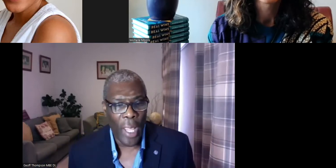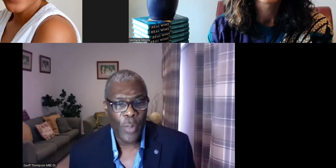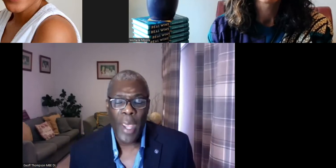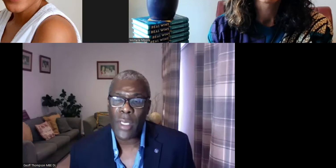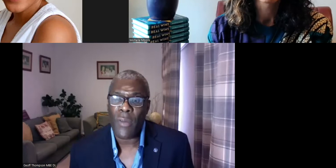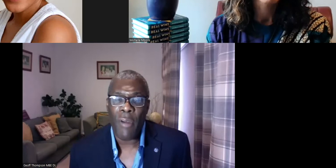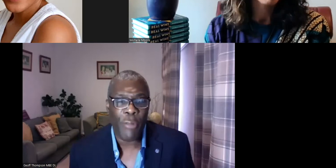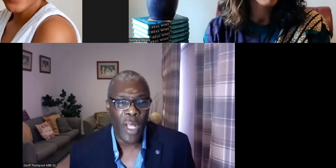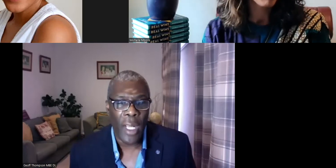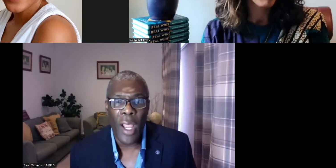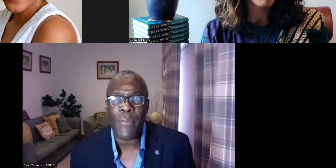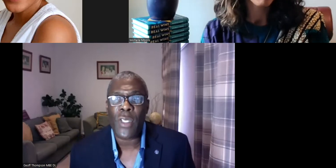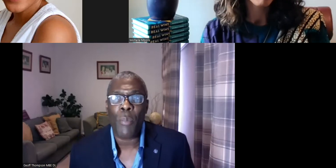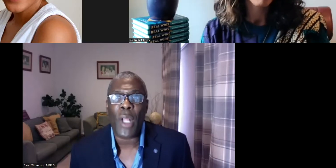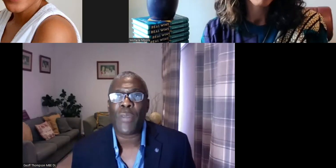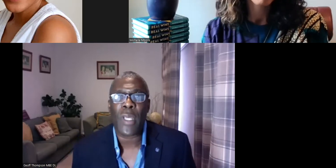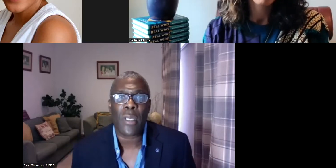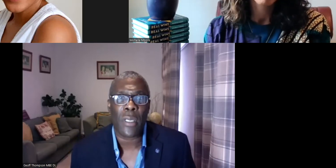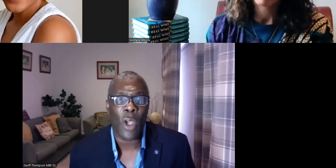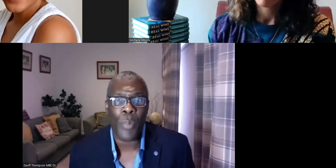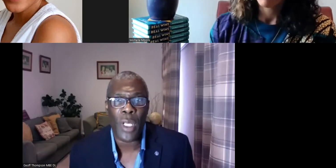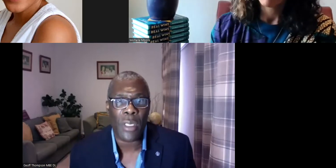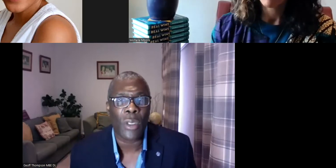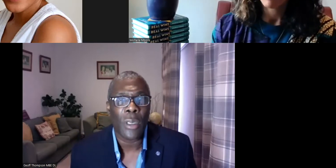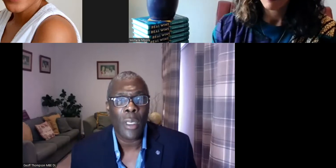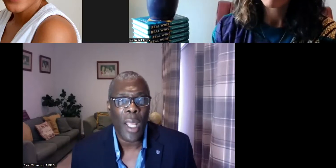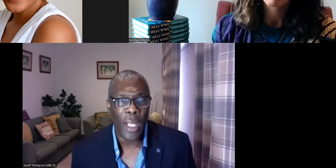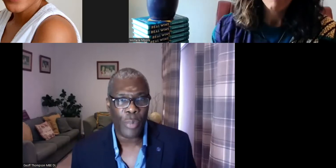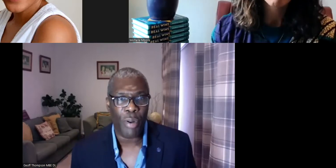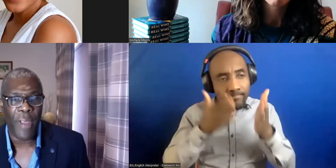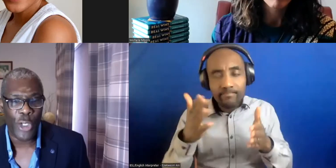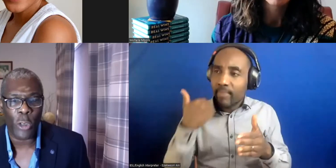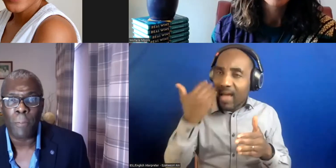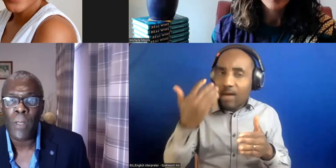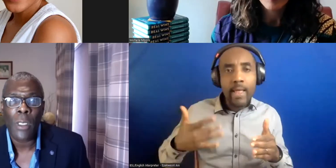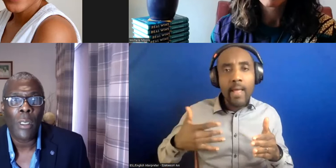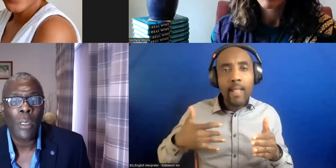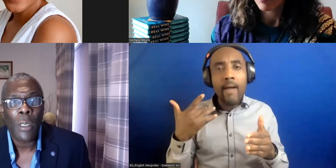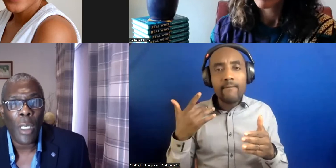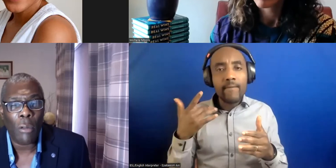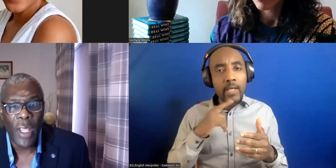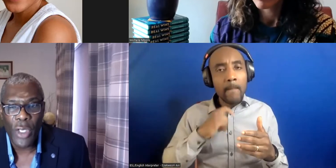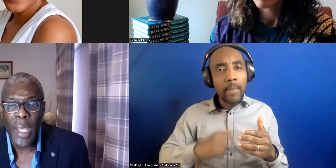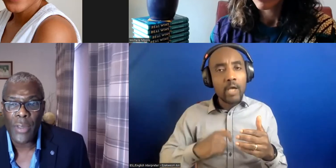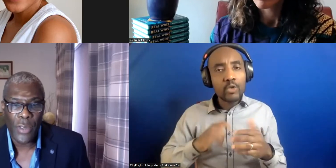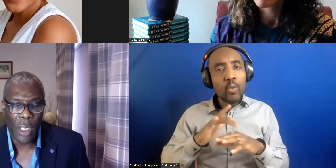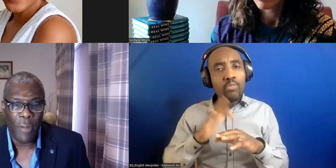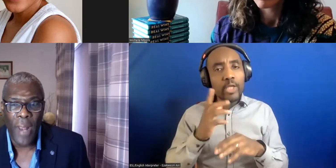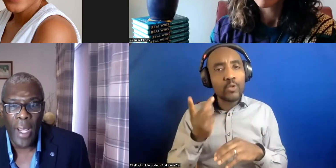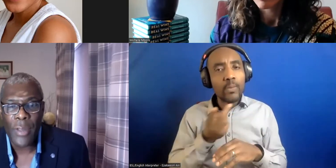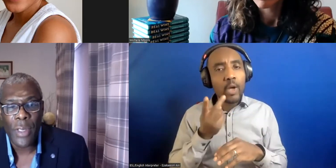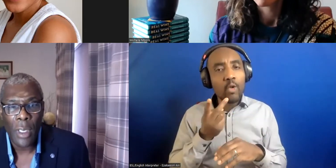all aspects of our everyday lives, so much of this is so personal and professional. It resonates,